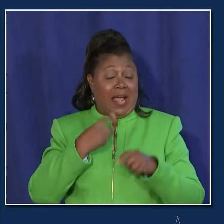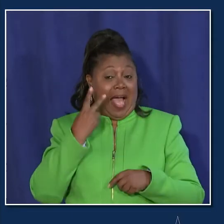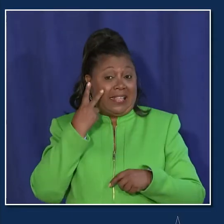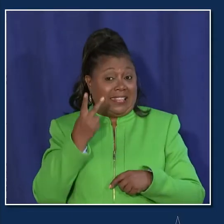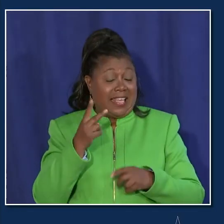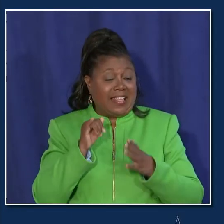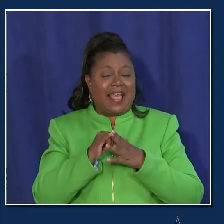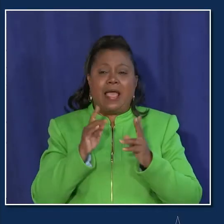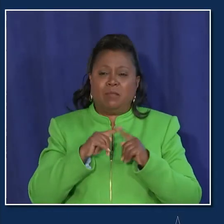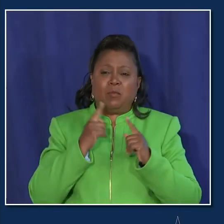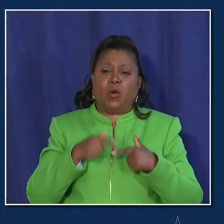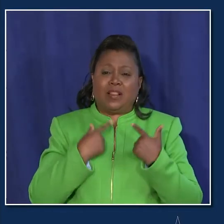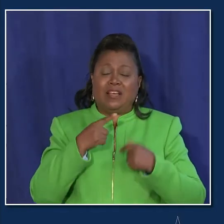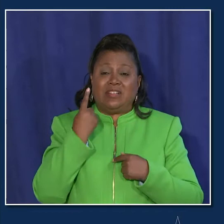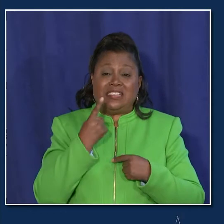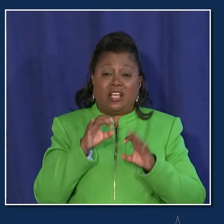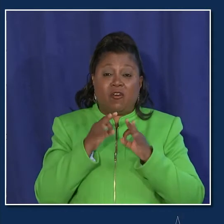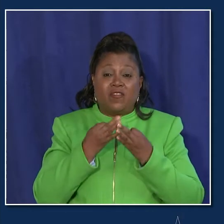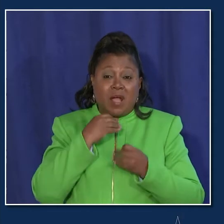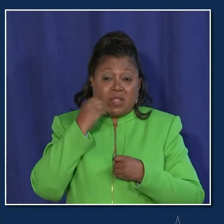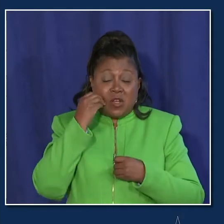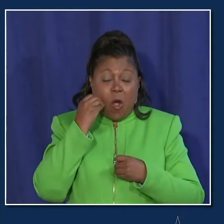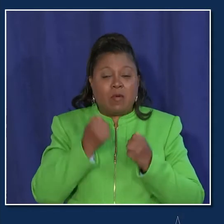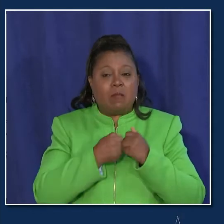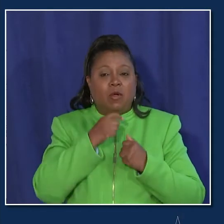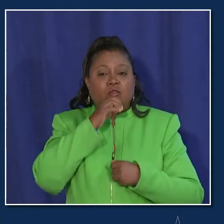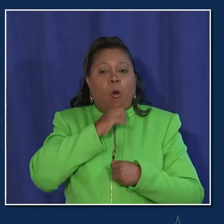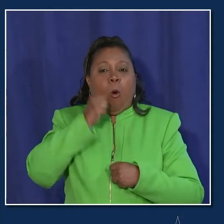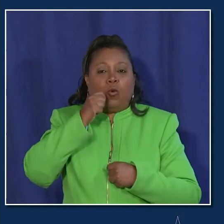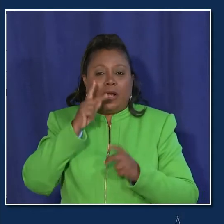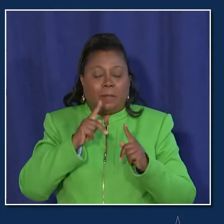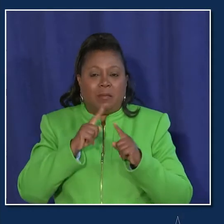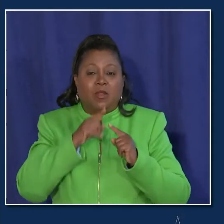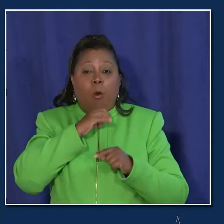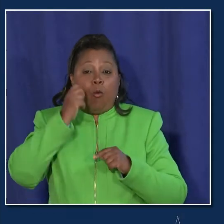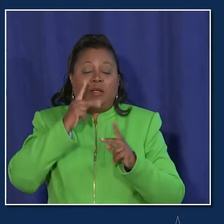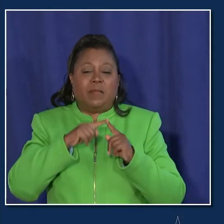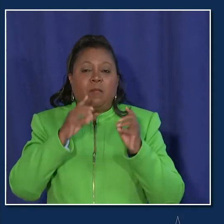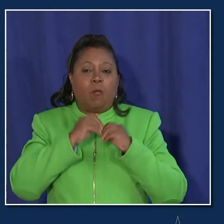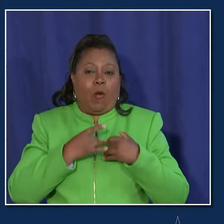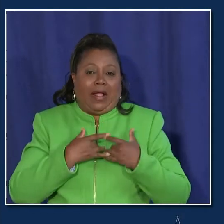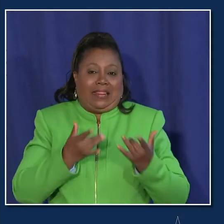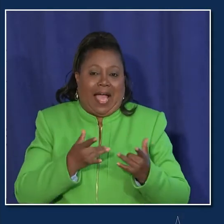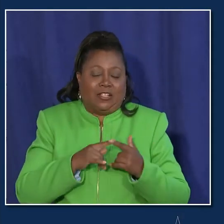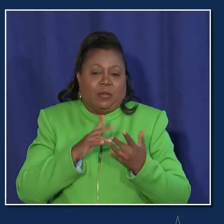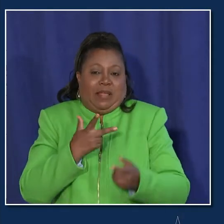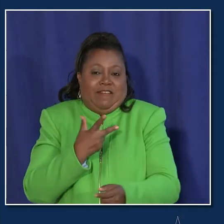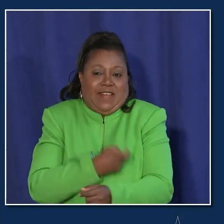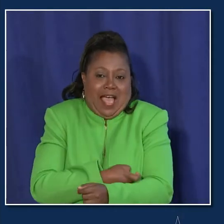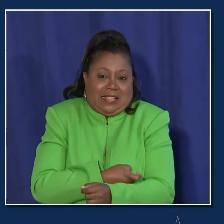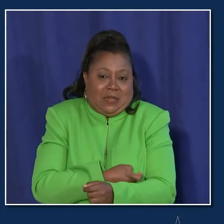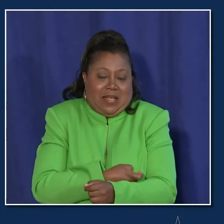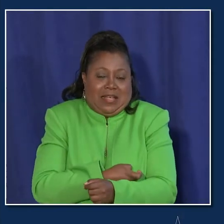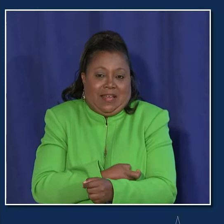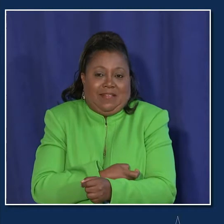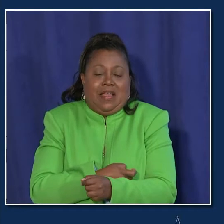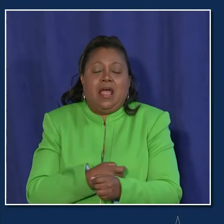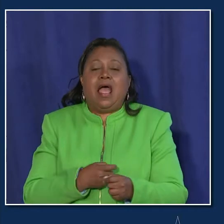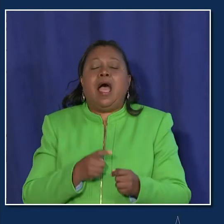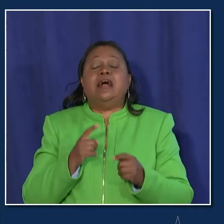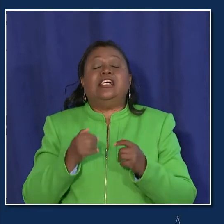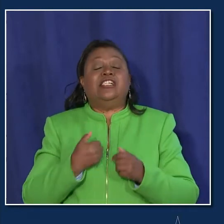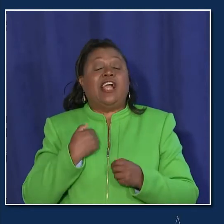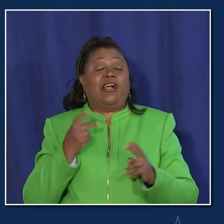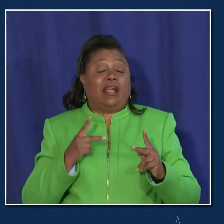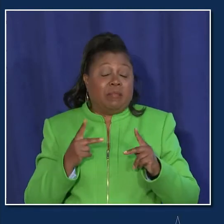saw is that people who live in single-family homes are mostly older people, and older people are more likely to be vaccinated. The data has shown that out.